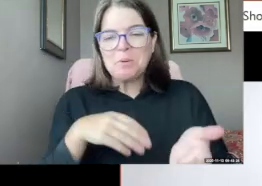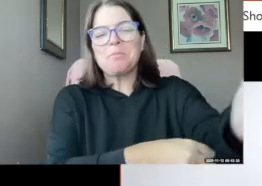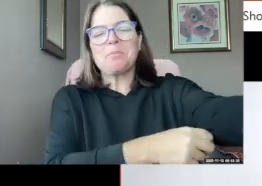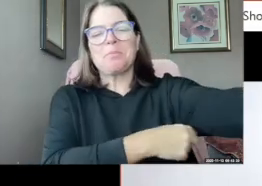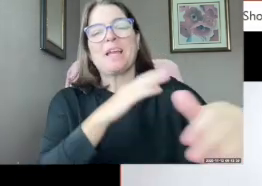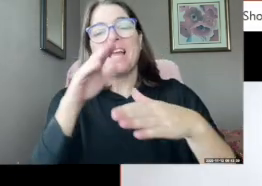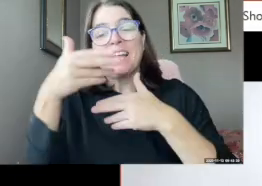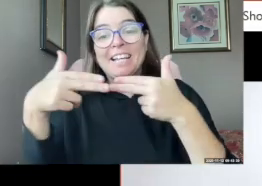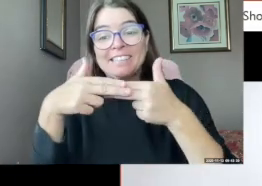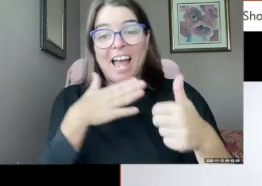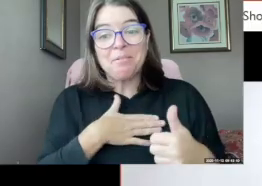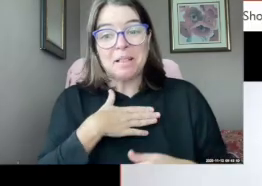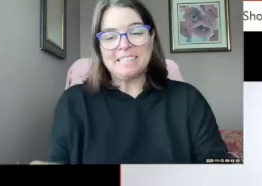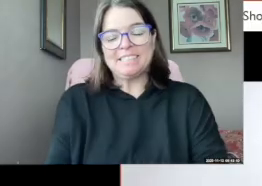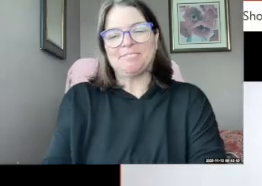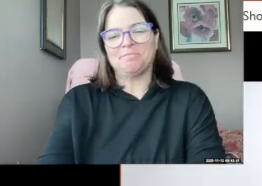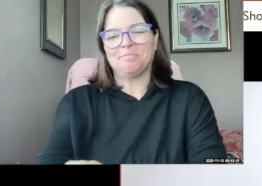Next slide, please.